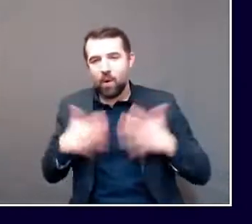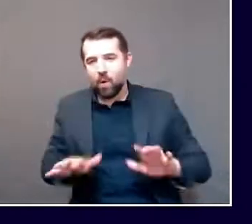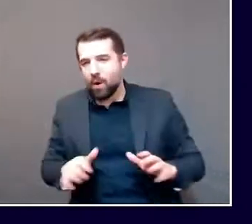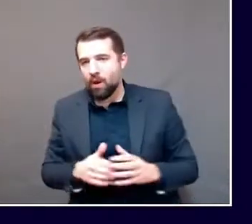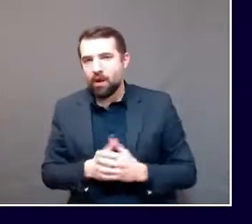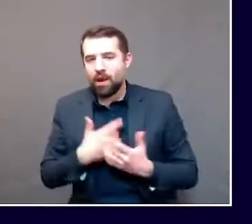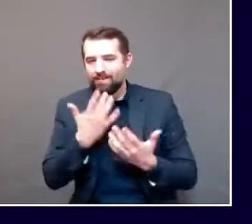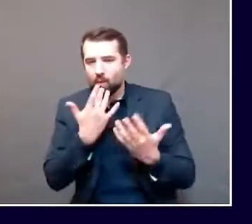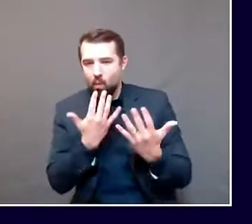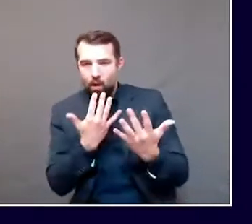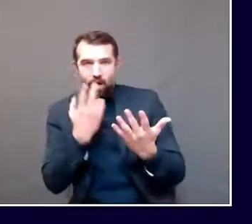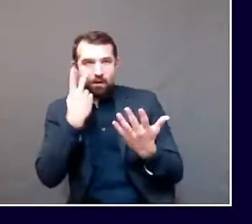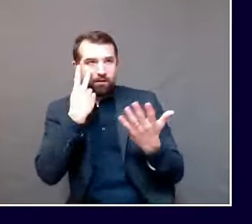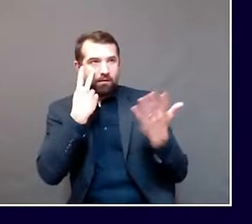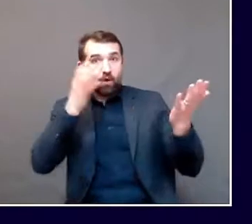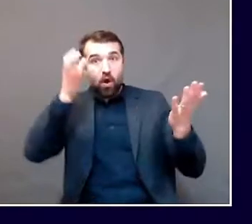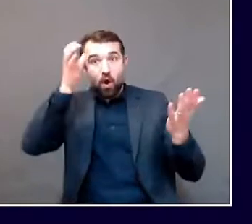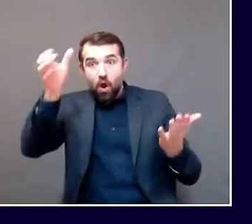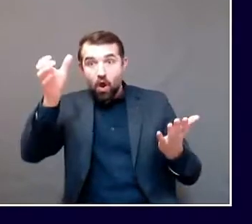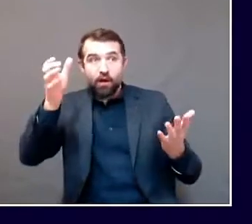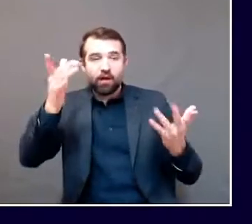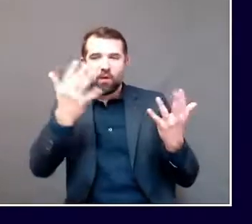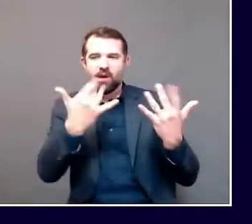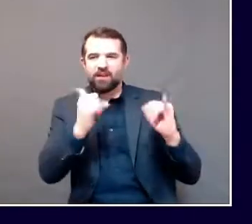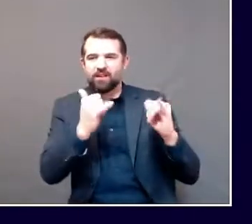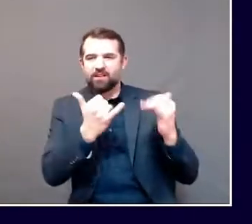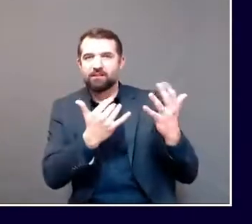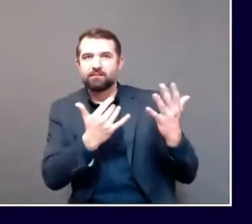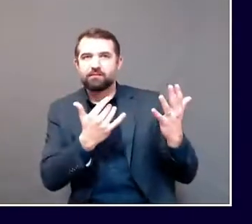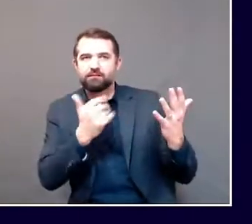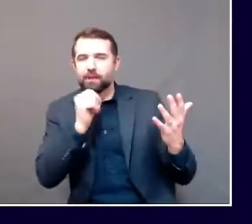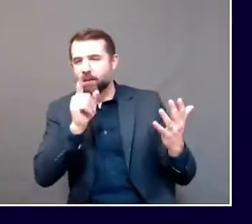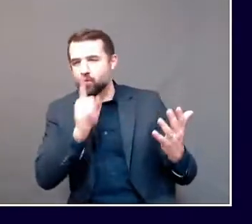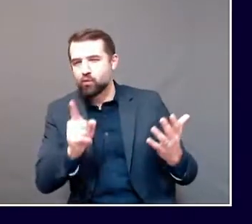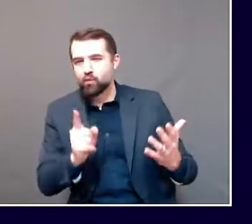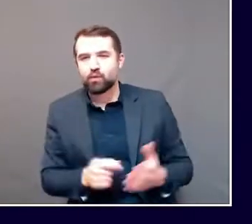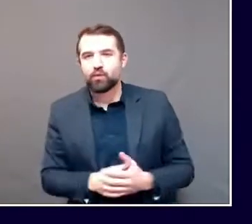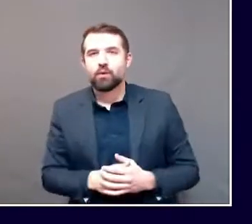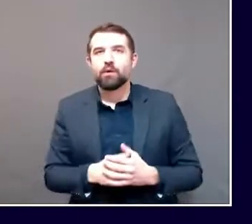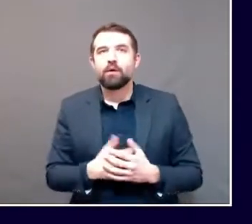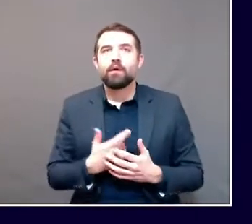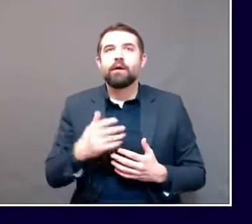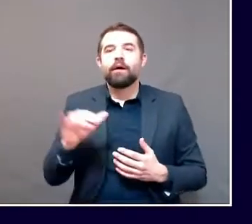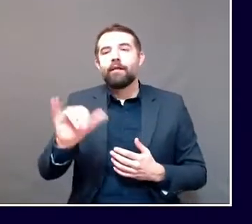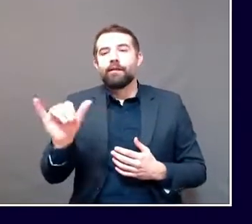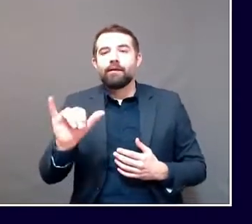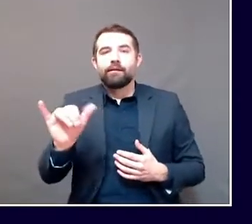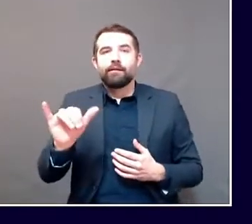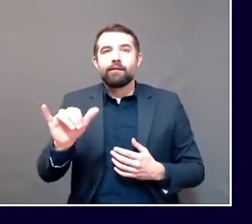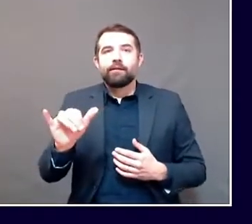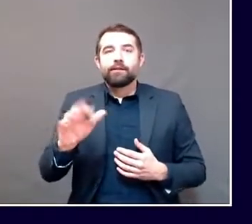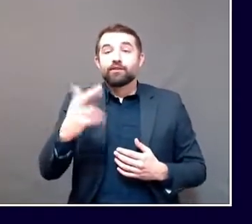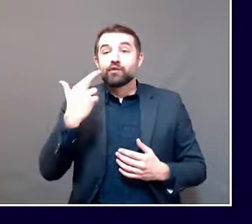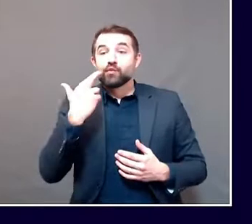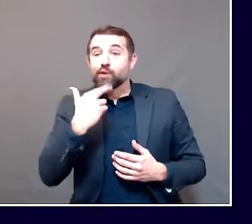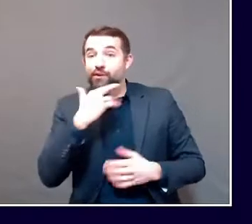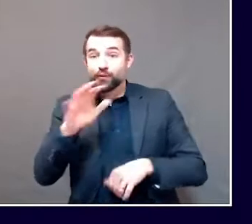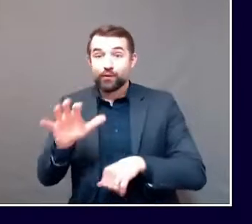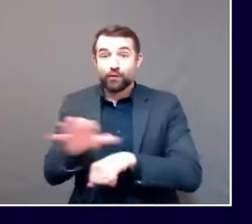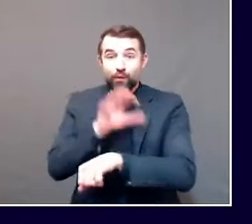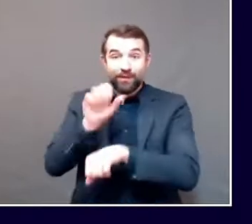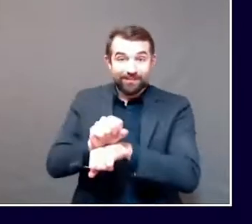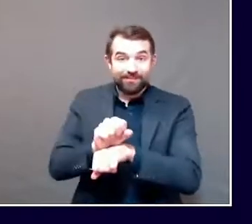that you noted. I think it's going to be more akin to a restaurant reservation as opposed to a